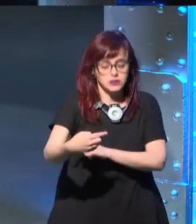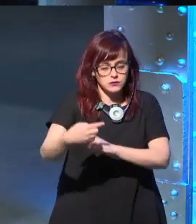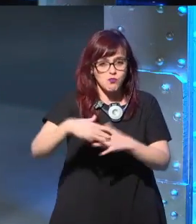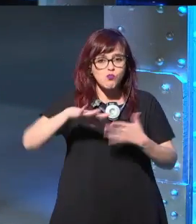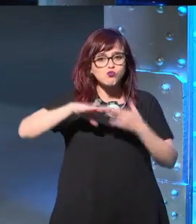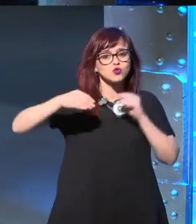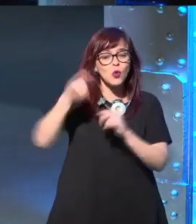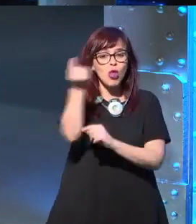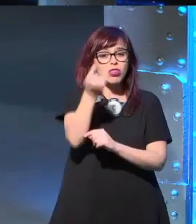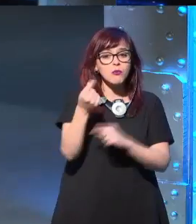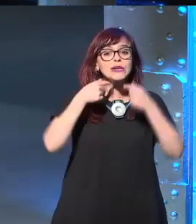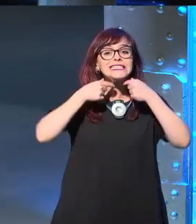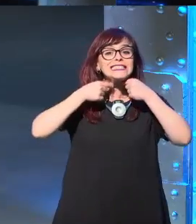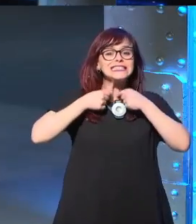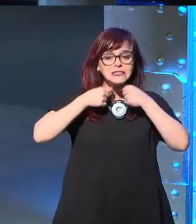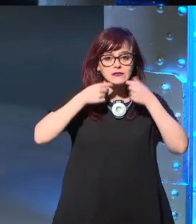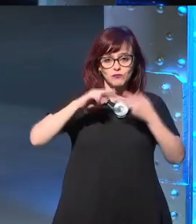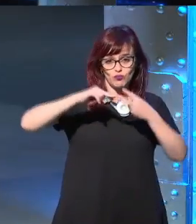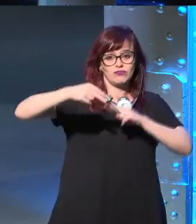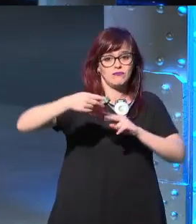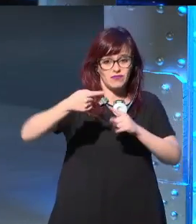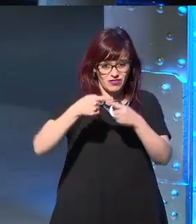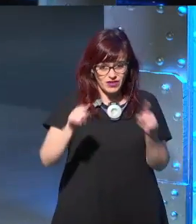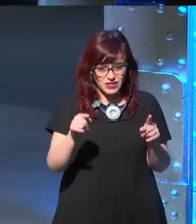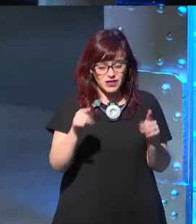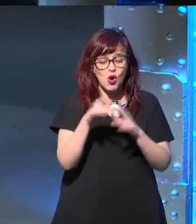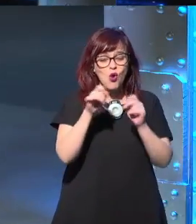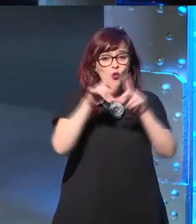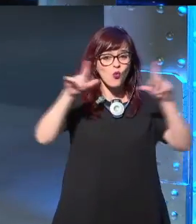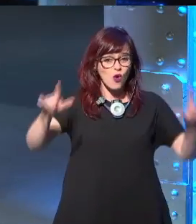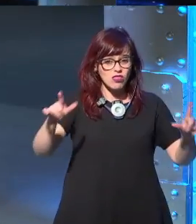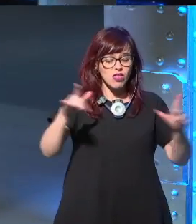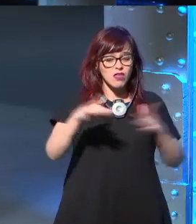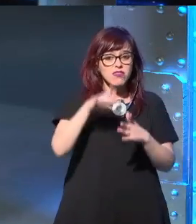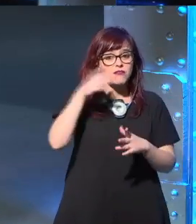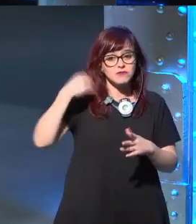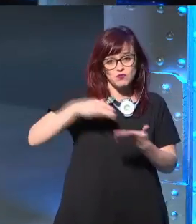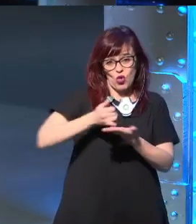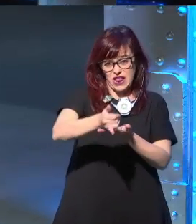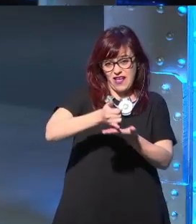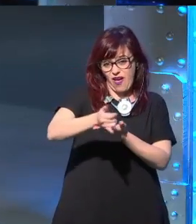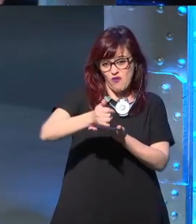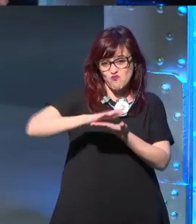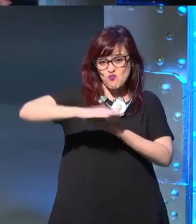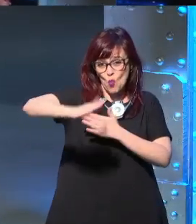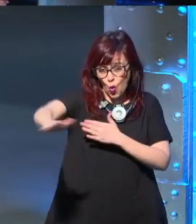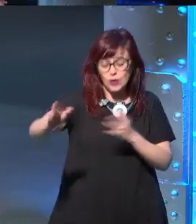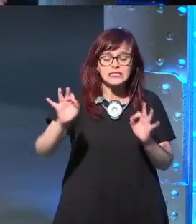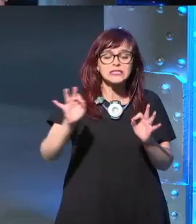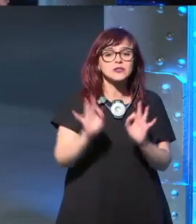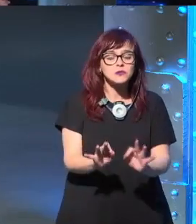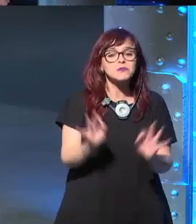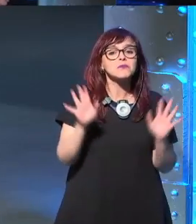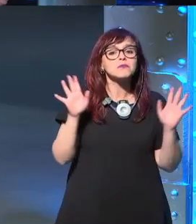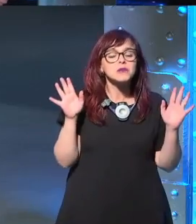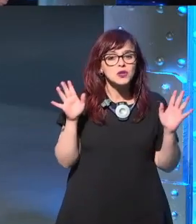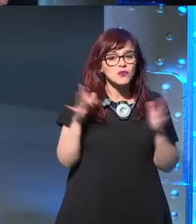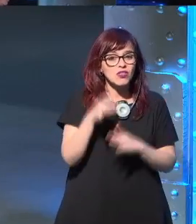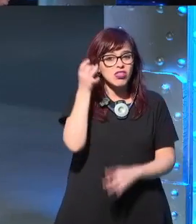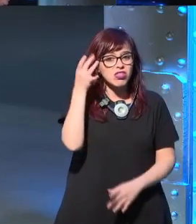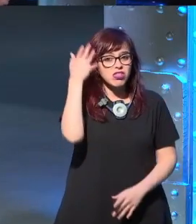in St. Jerome in the Wilderness. Still doesn't finish the painting, but it gives me this clue that one of the things he did was he